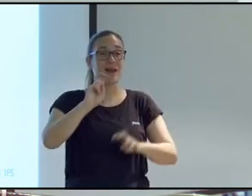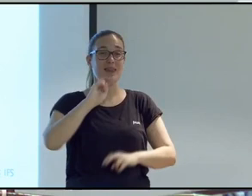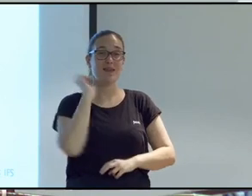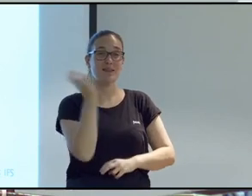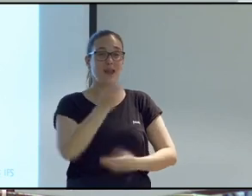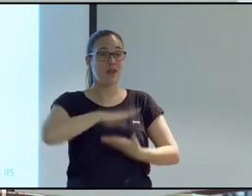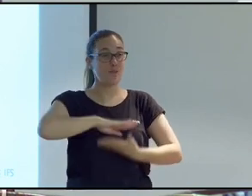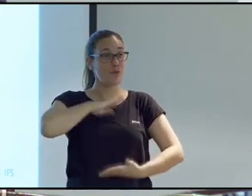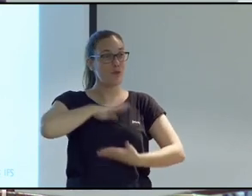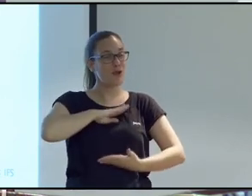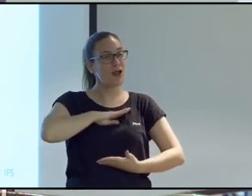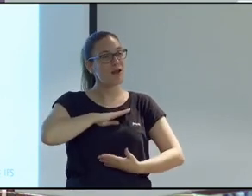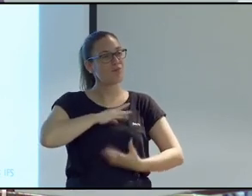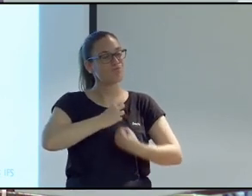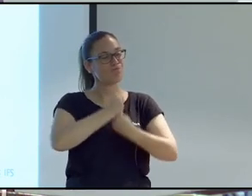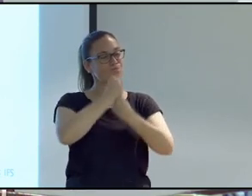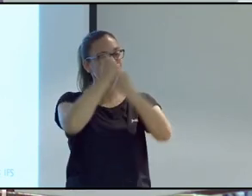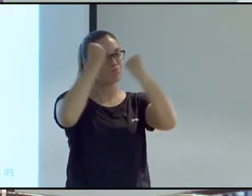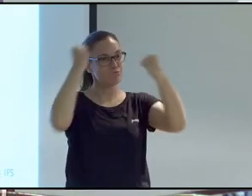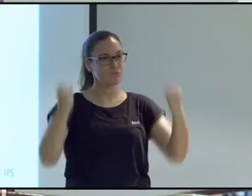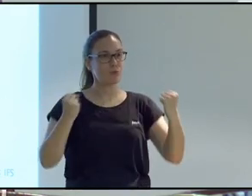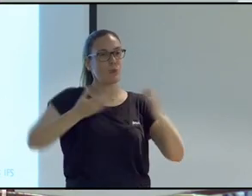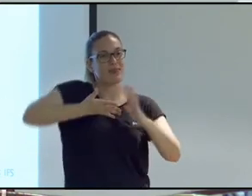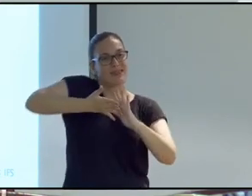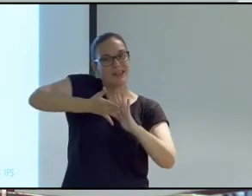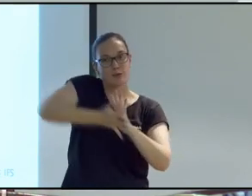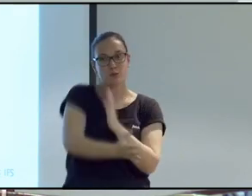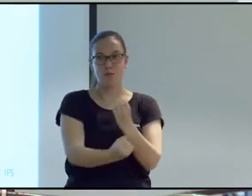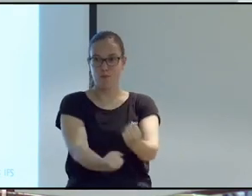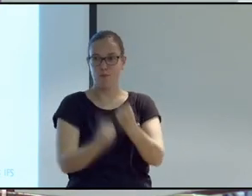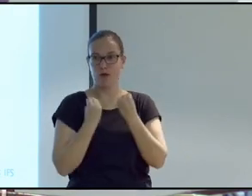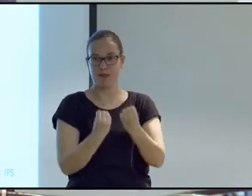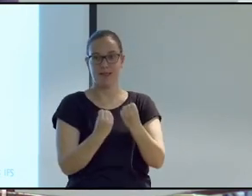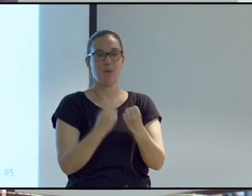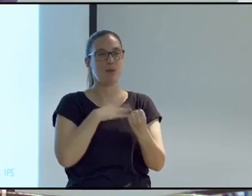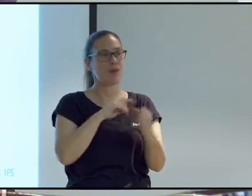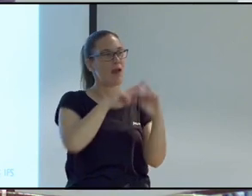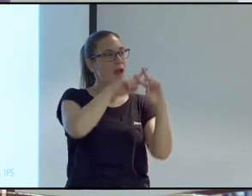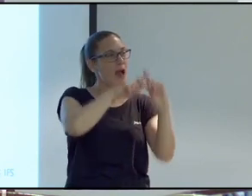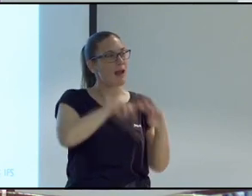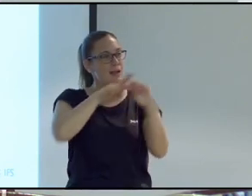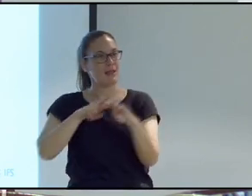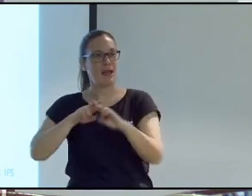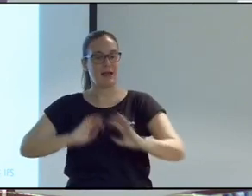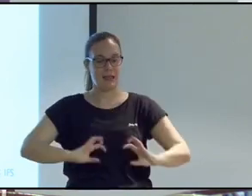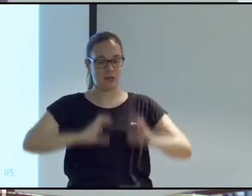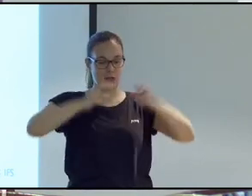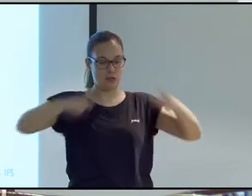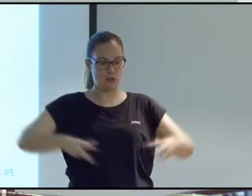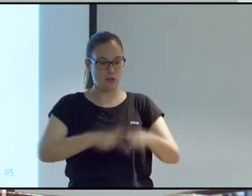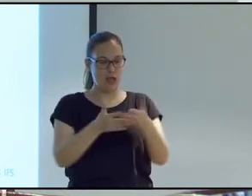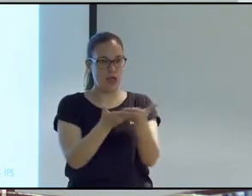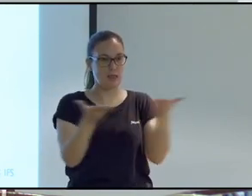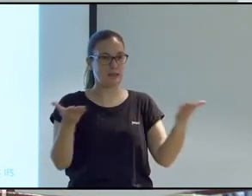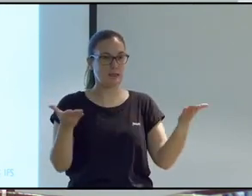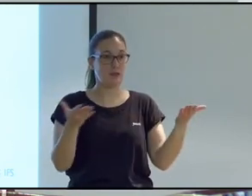discussion about functional diversity, which will make it possible for us to analyze social categories